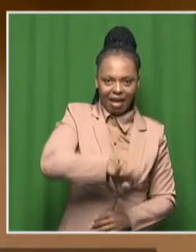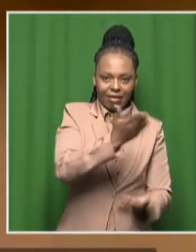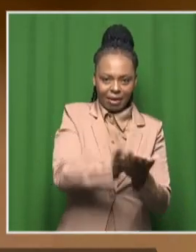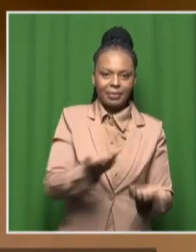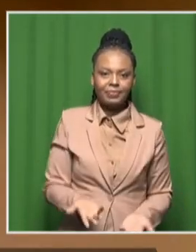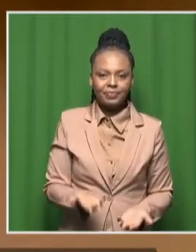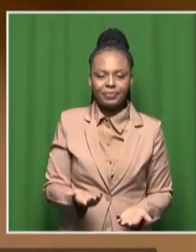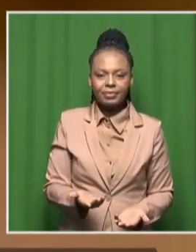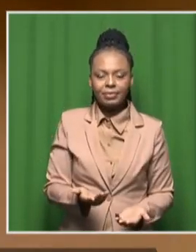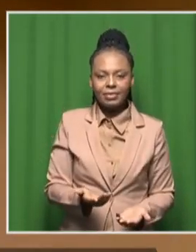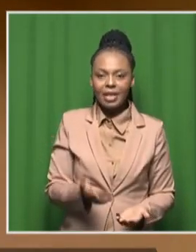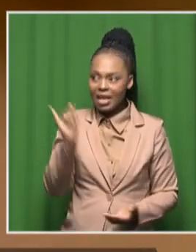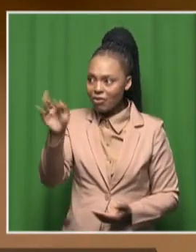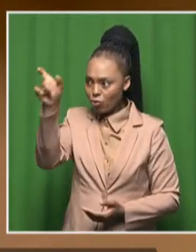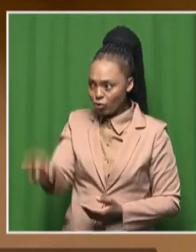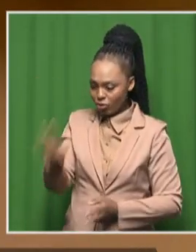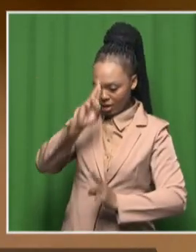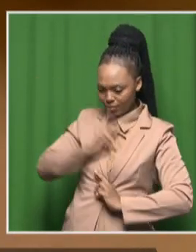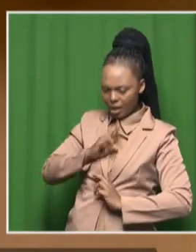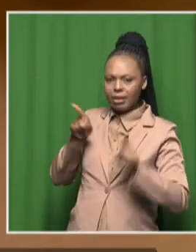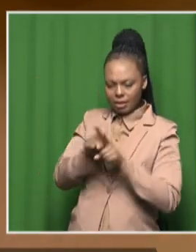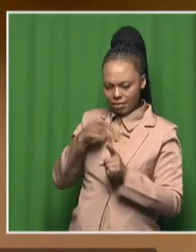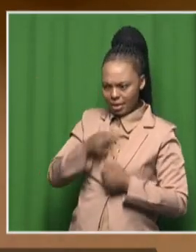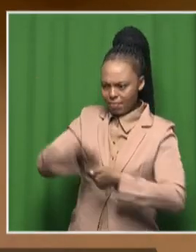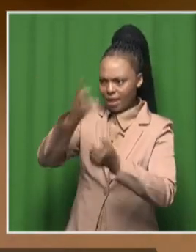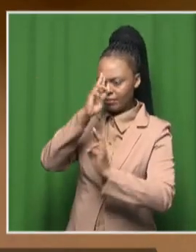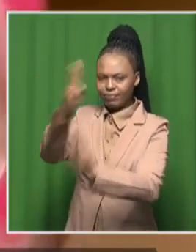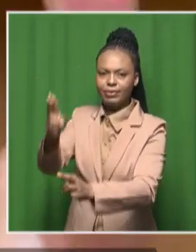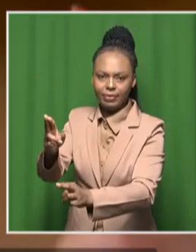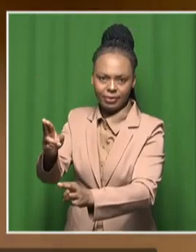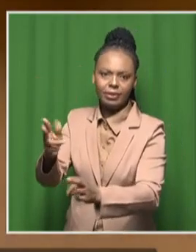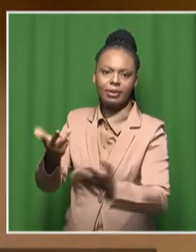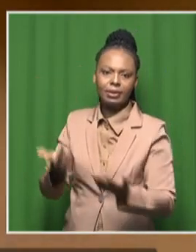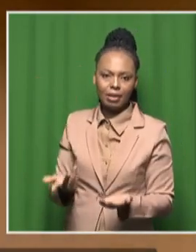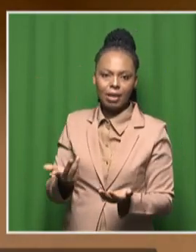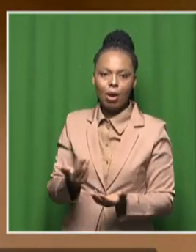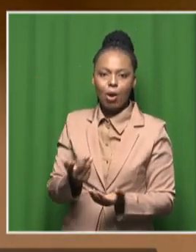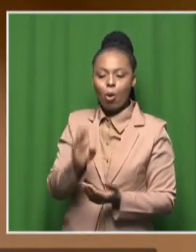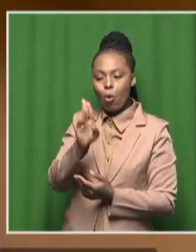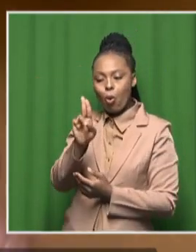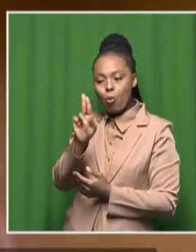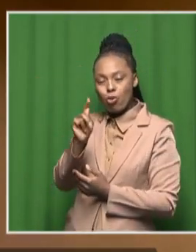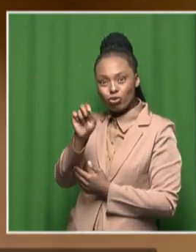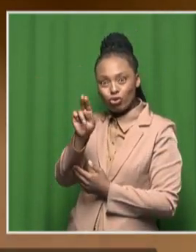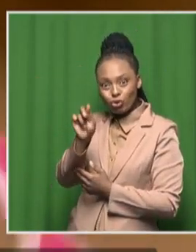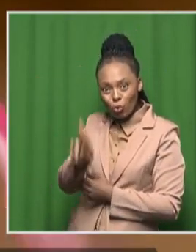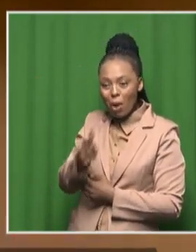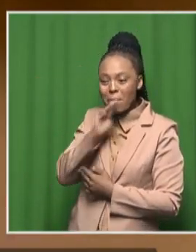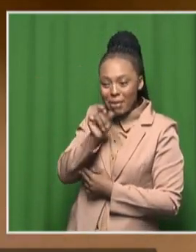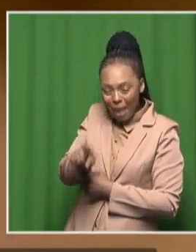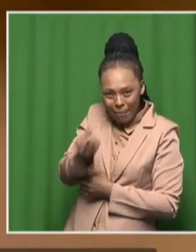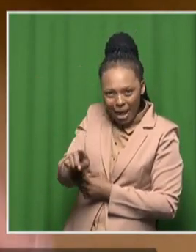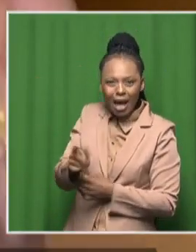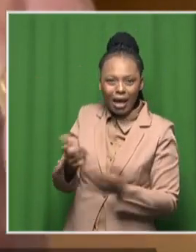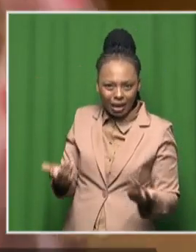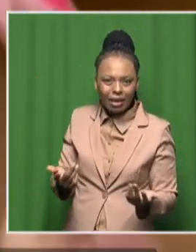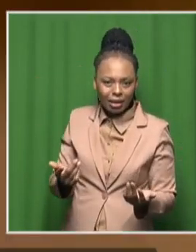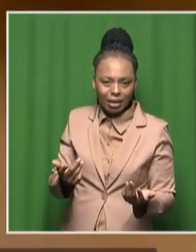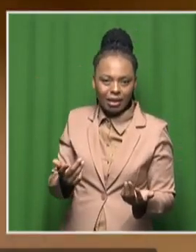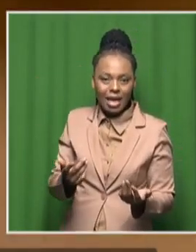person who's showing respect. And so Ubuntu is exactly what we should be embracing. We